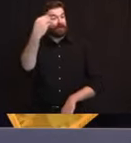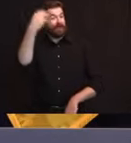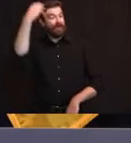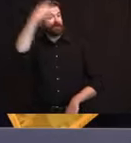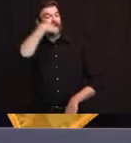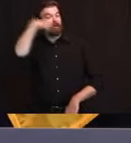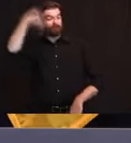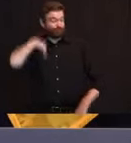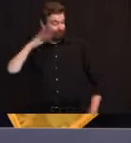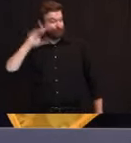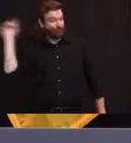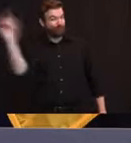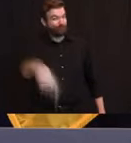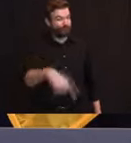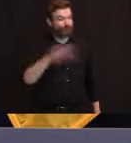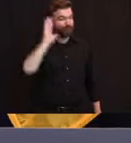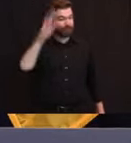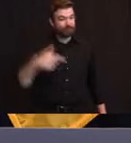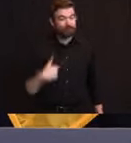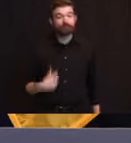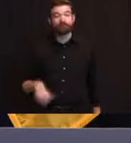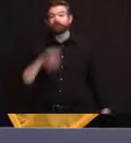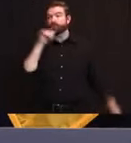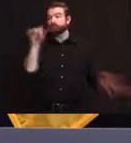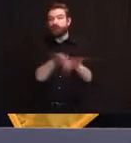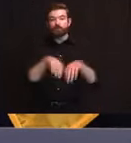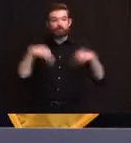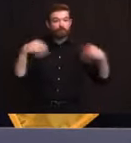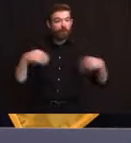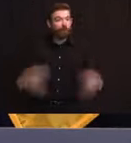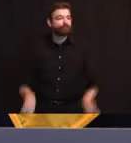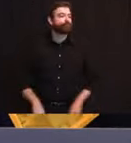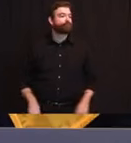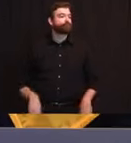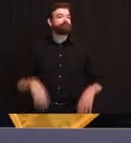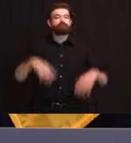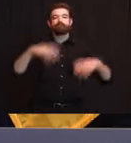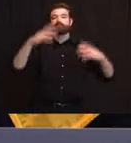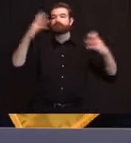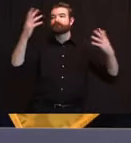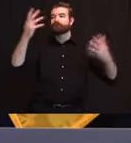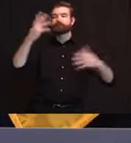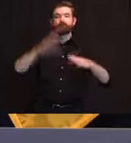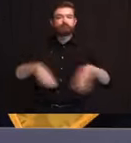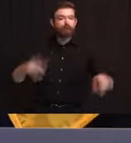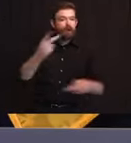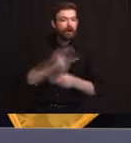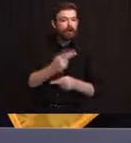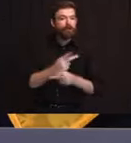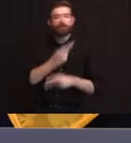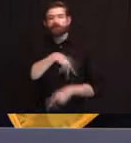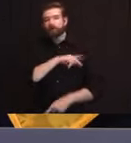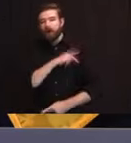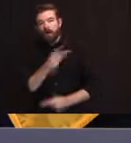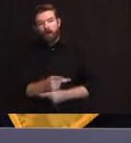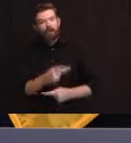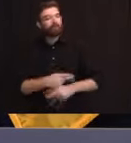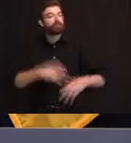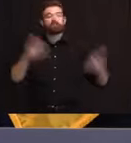non-essential retail shop, or in daycare, wherever it might be, just keep doing what you've been doing.